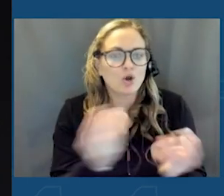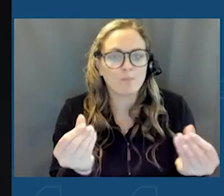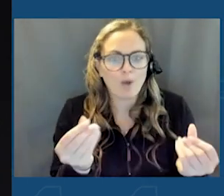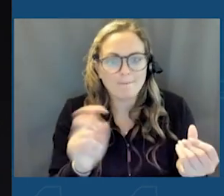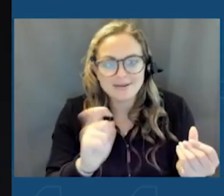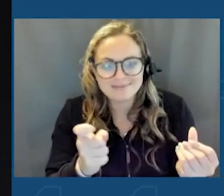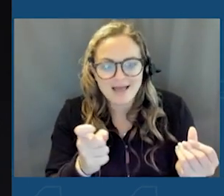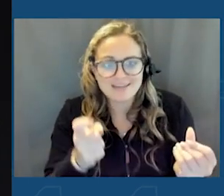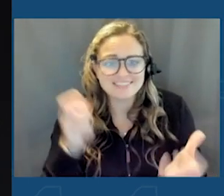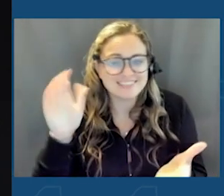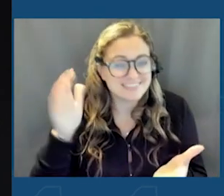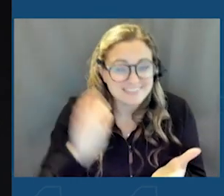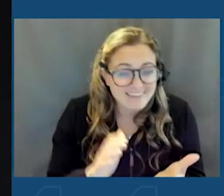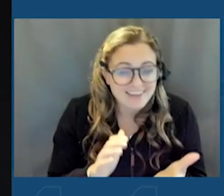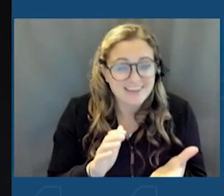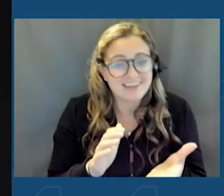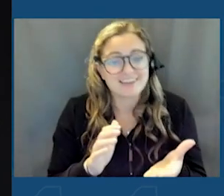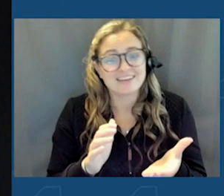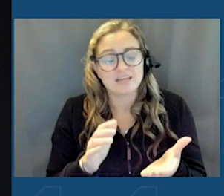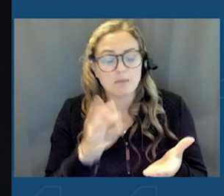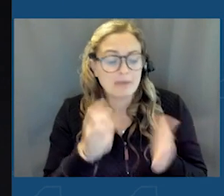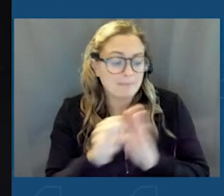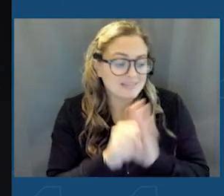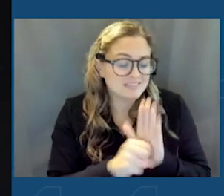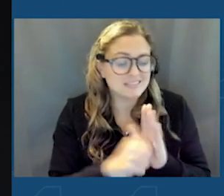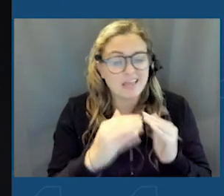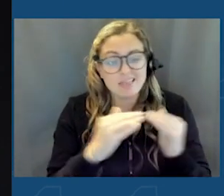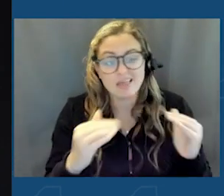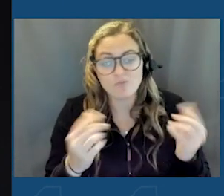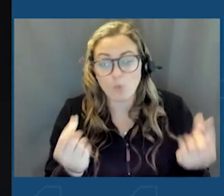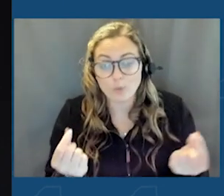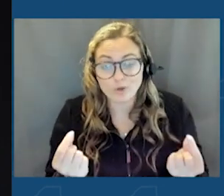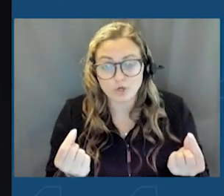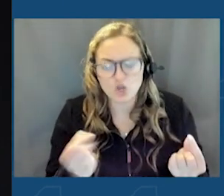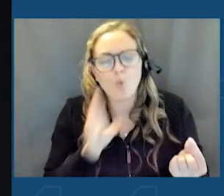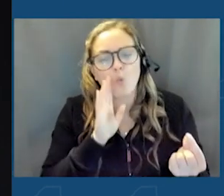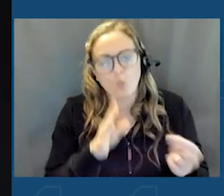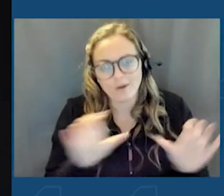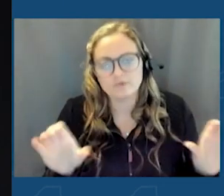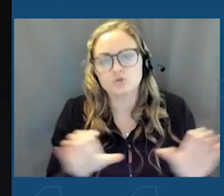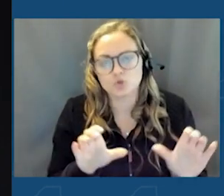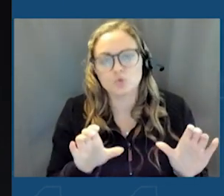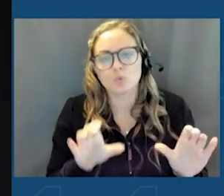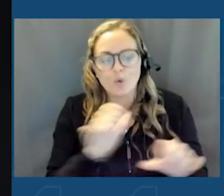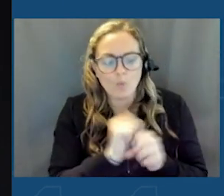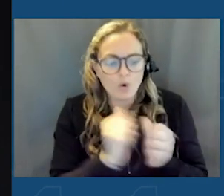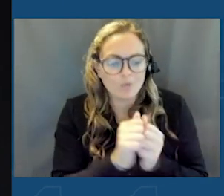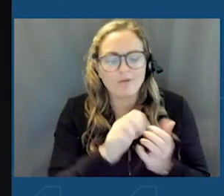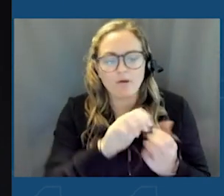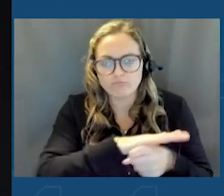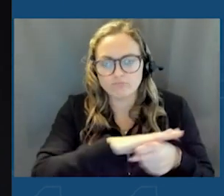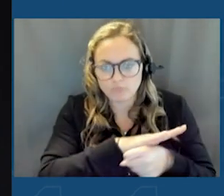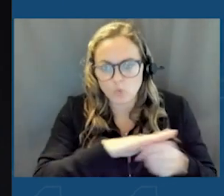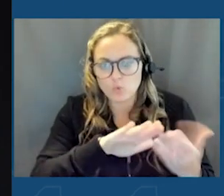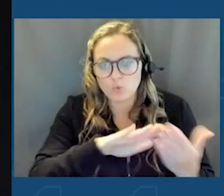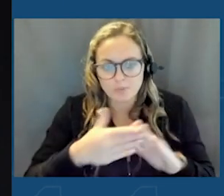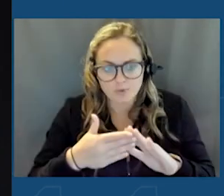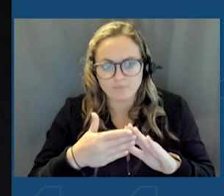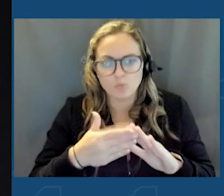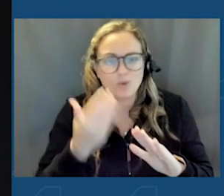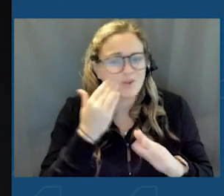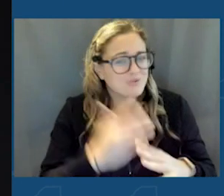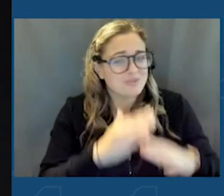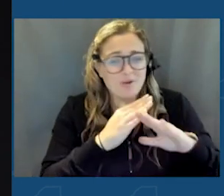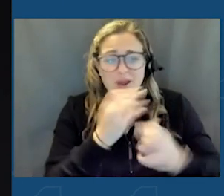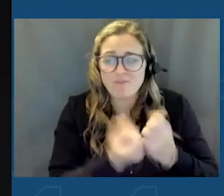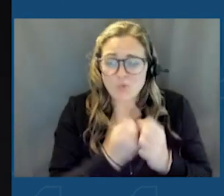decline, and if anything we can do at the state level, we'll continue to do that and work with our partners in local, because we know that is a barrier. Again, everybody wants to live here, but they